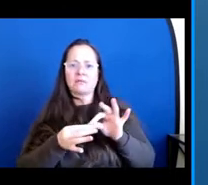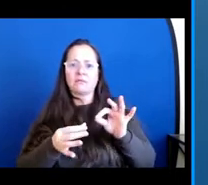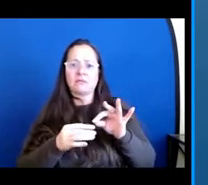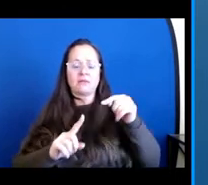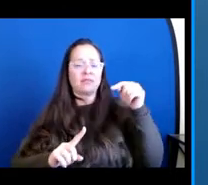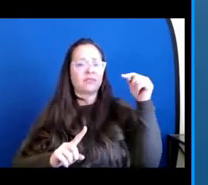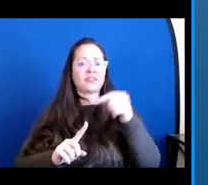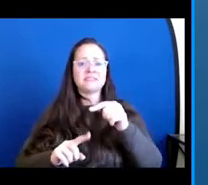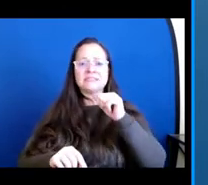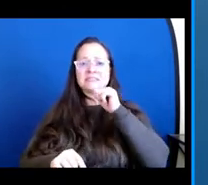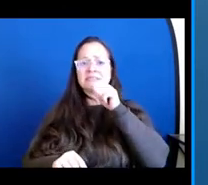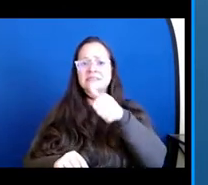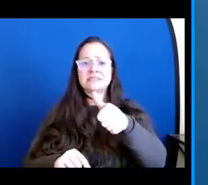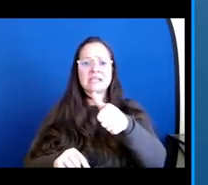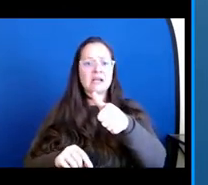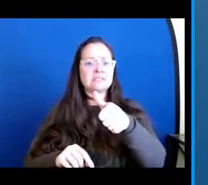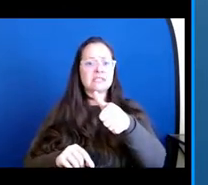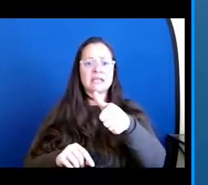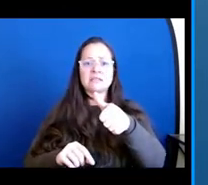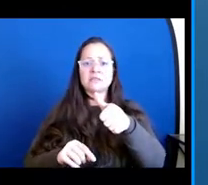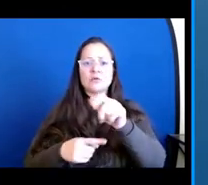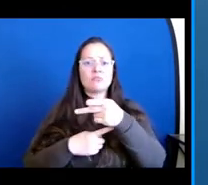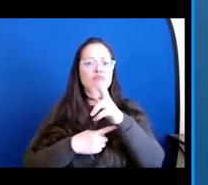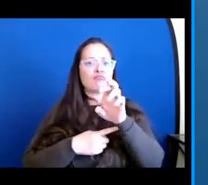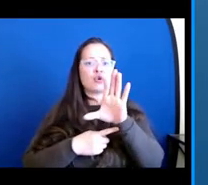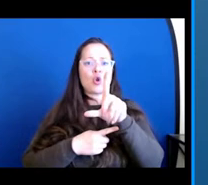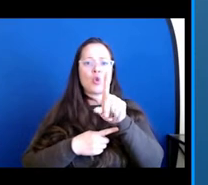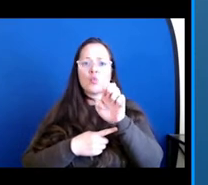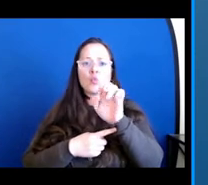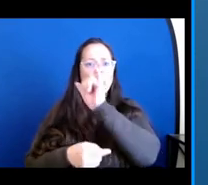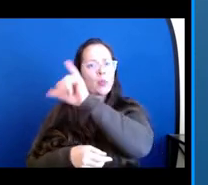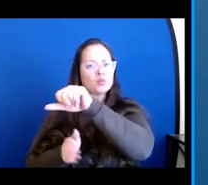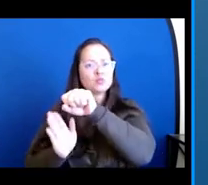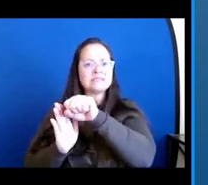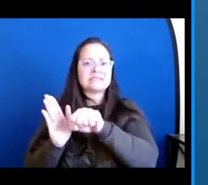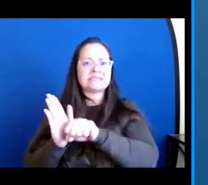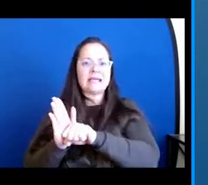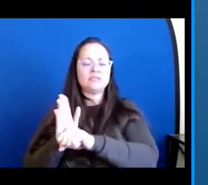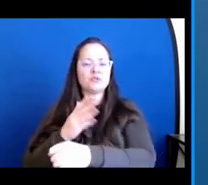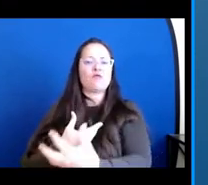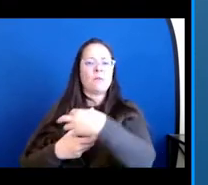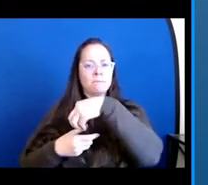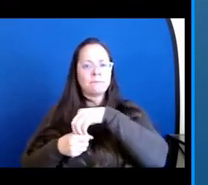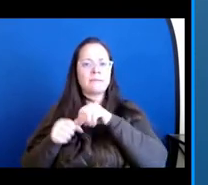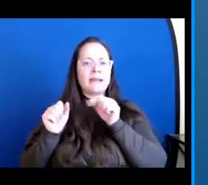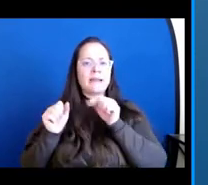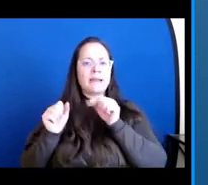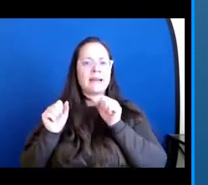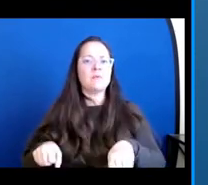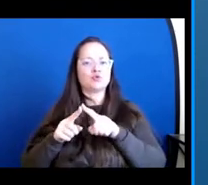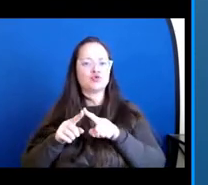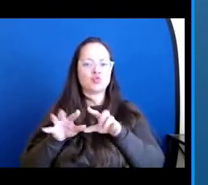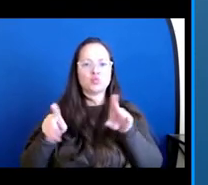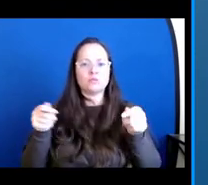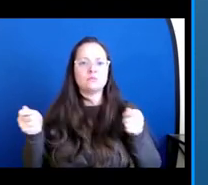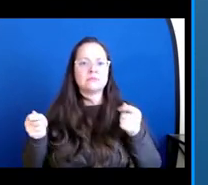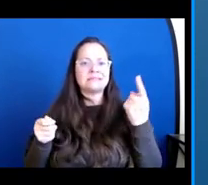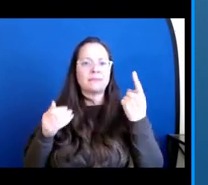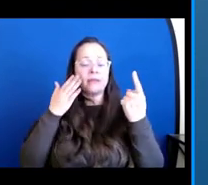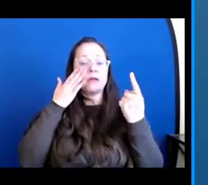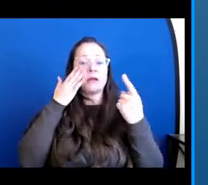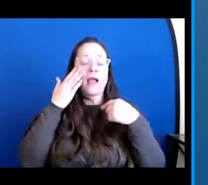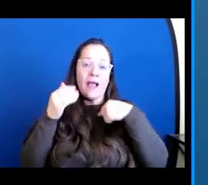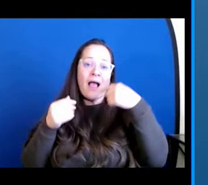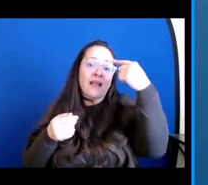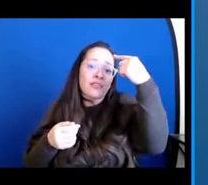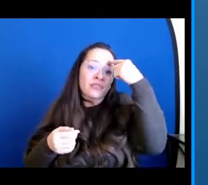preclude those other states from being able to go and put all hands on deck I actually I think it